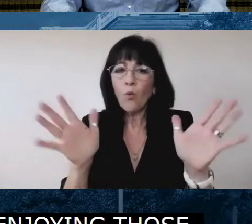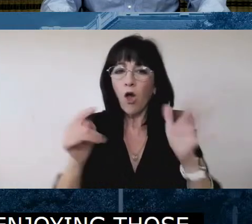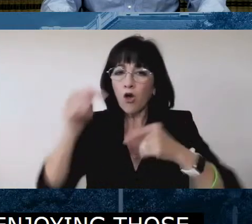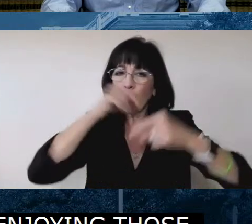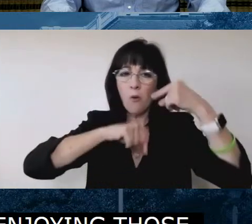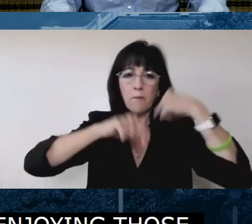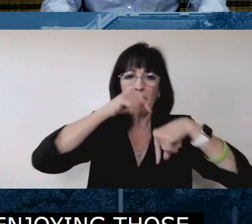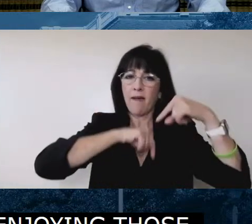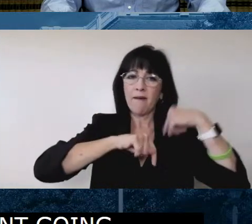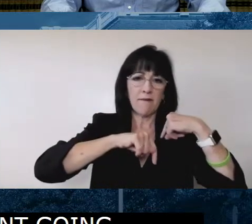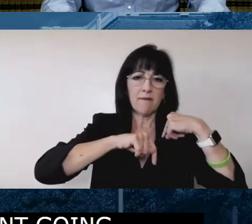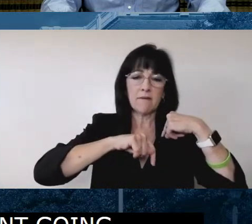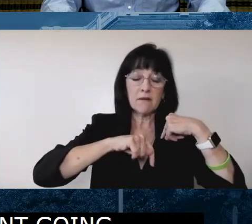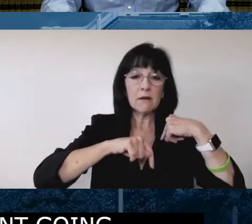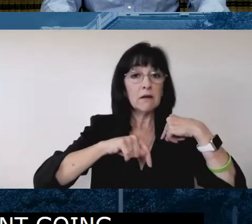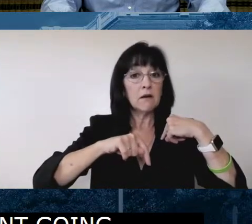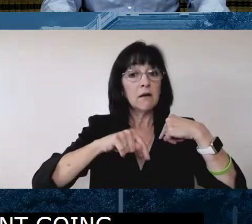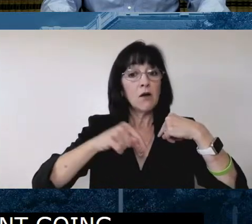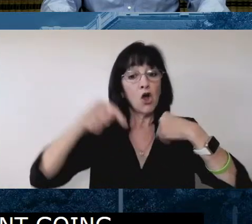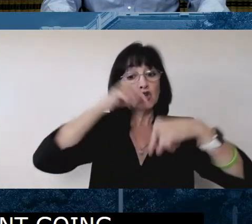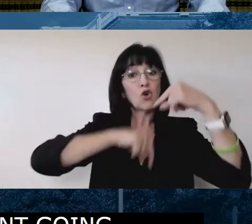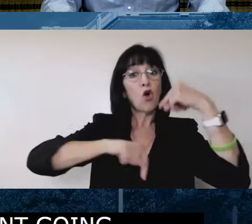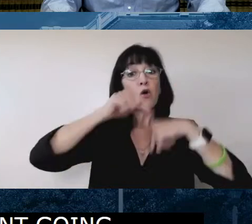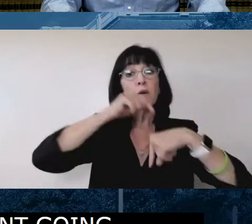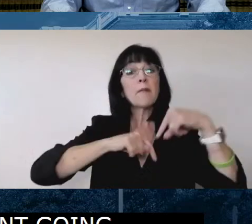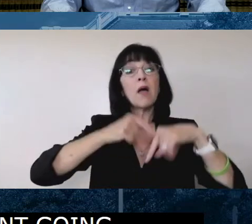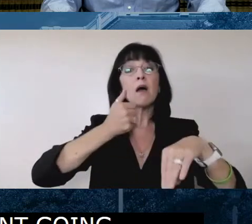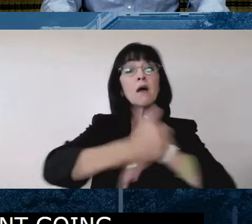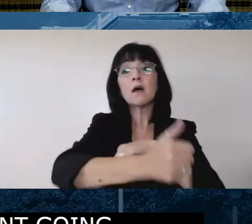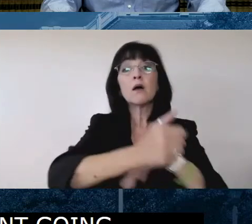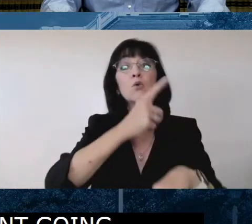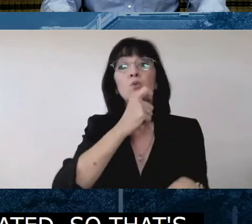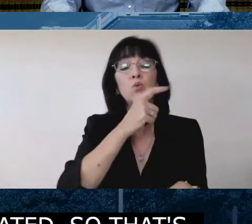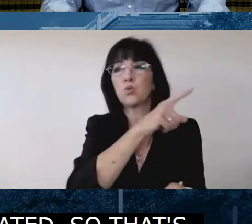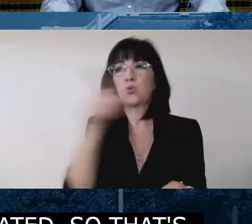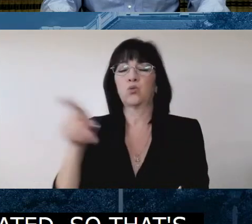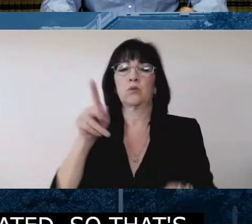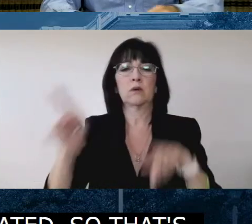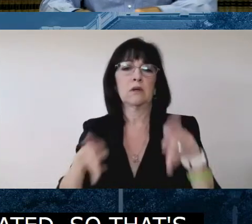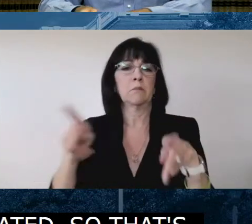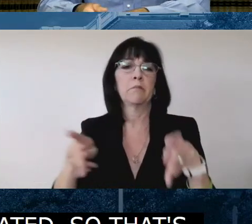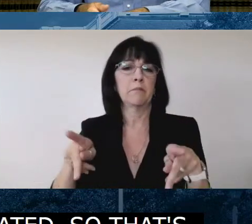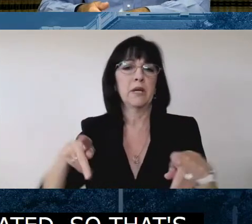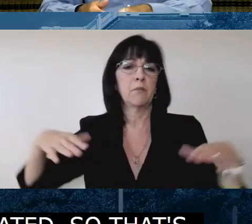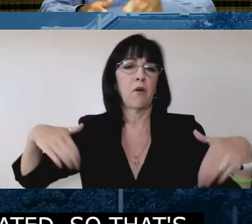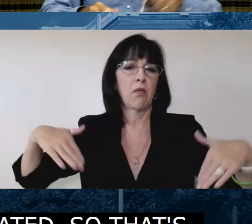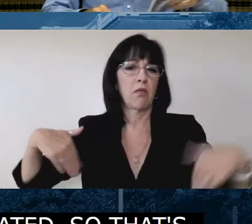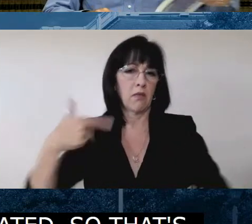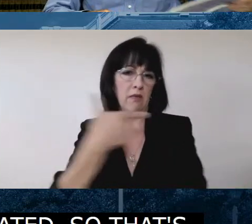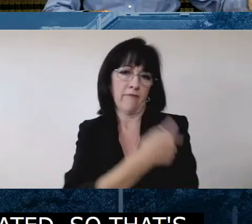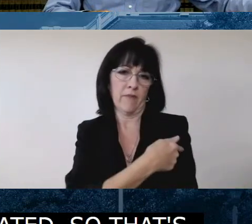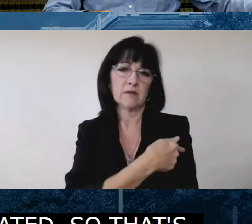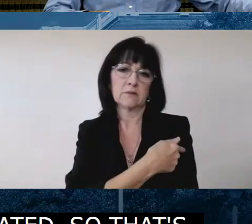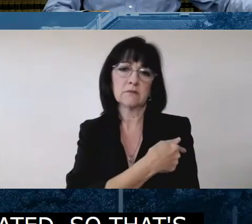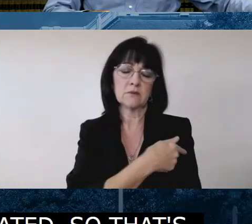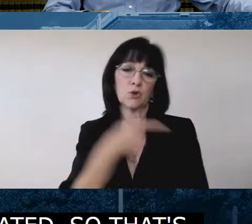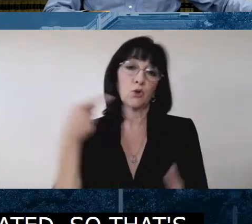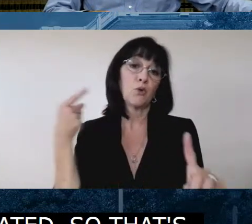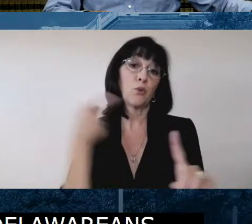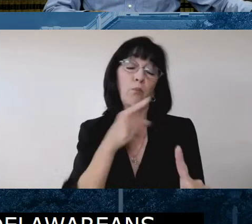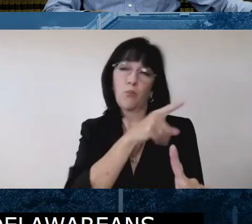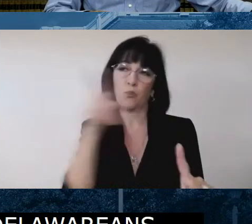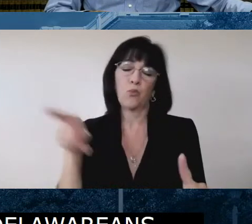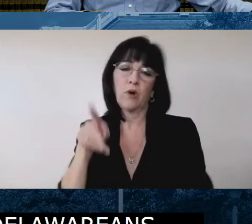get more people vaccinated. And so that's the number one objective, and that is to get Delawareans vaccinated. Let's take a